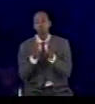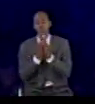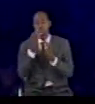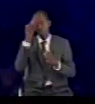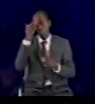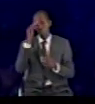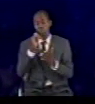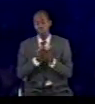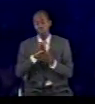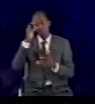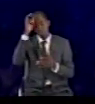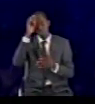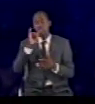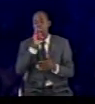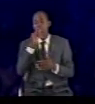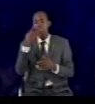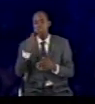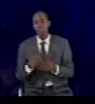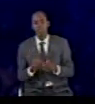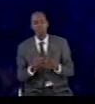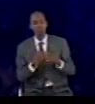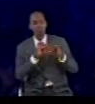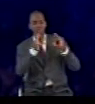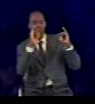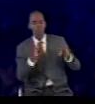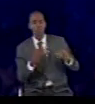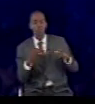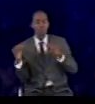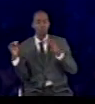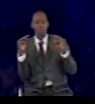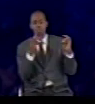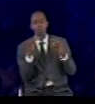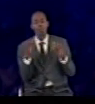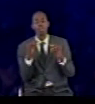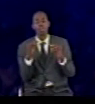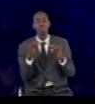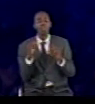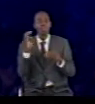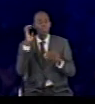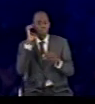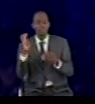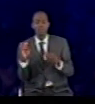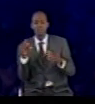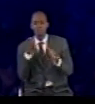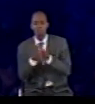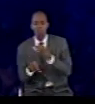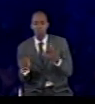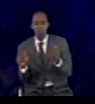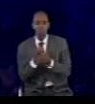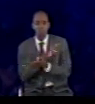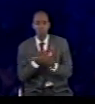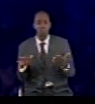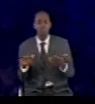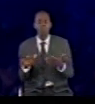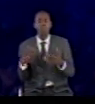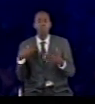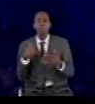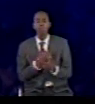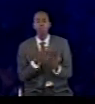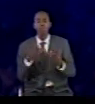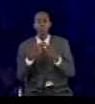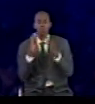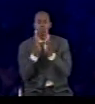the god of war he maims he mangles and he massacres i want us to pray against all